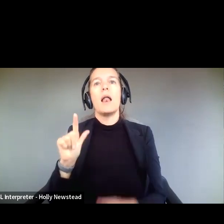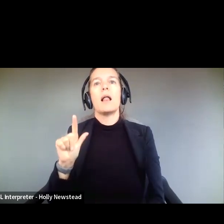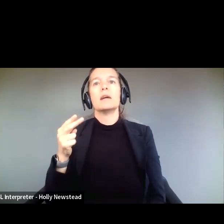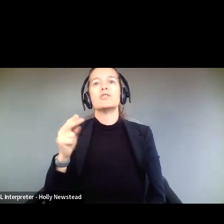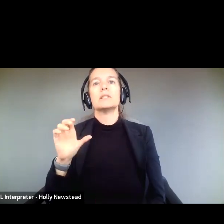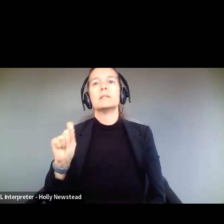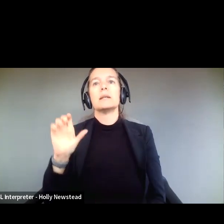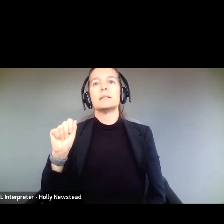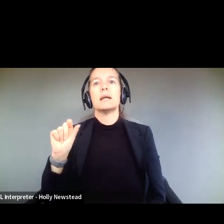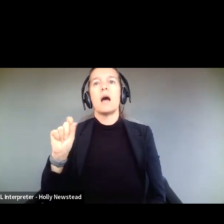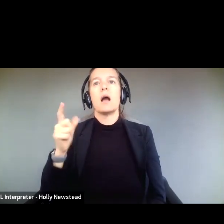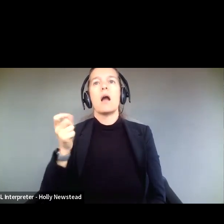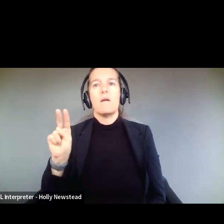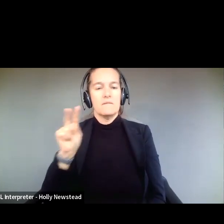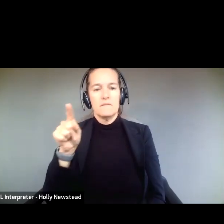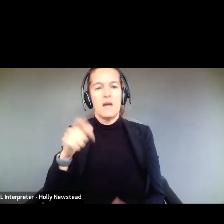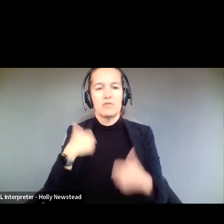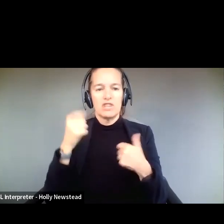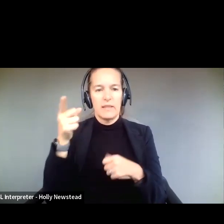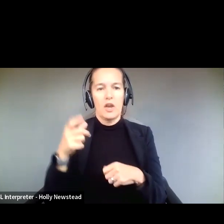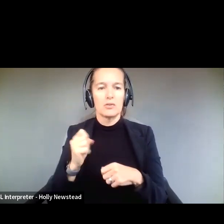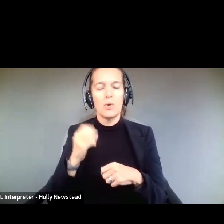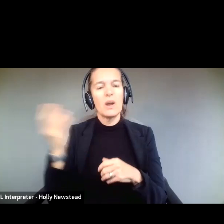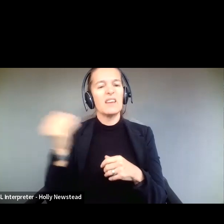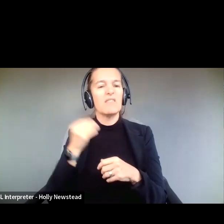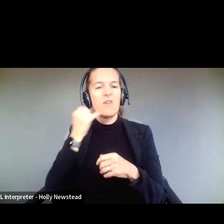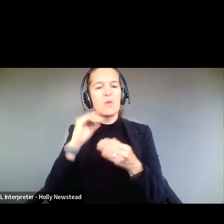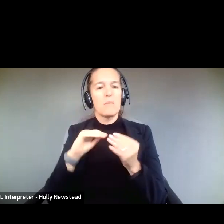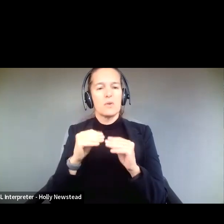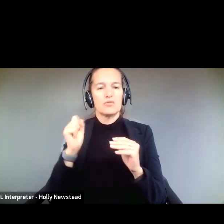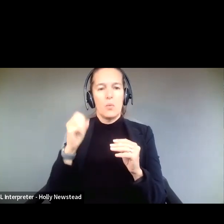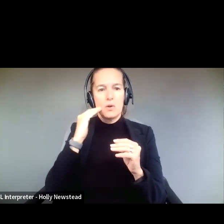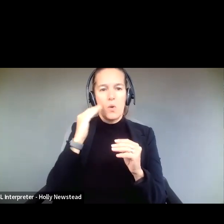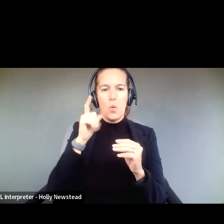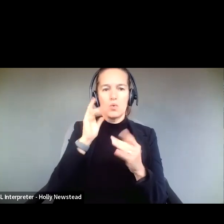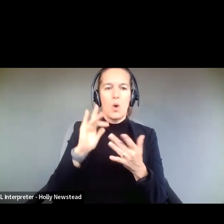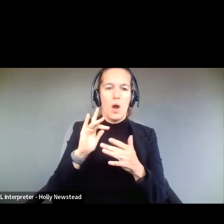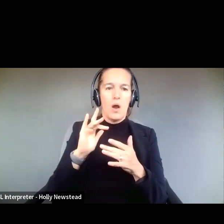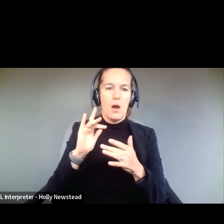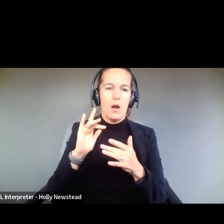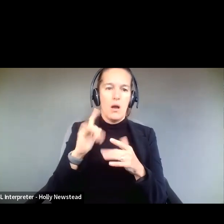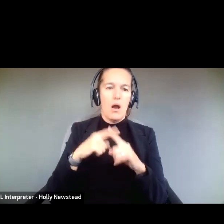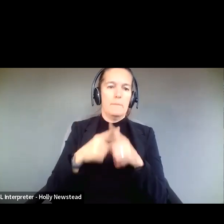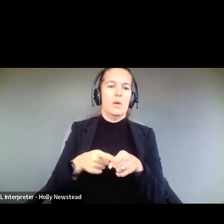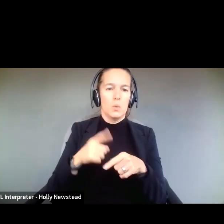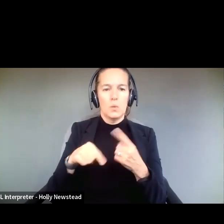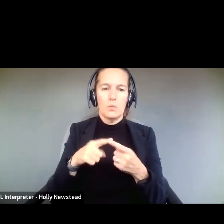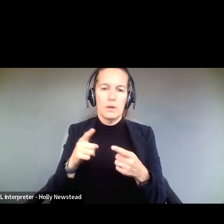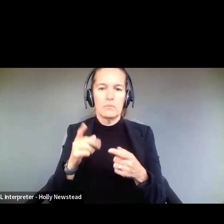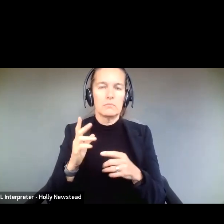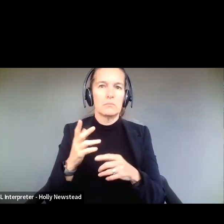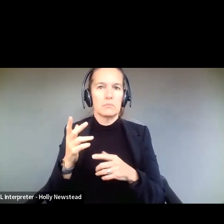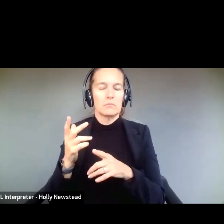littlehoover@lhc.ca.gov. That address is on the screen. Give us your phone number so that we know who to unmute when you are called on. So again, but the best way, if you